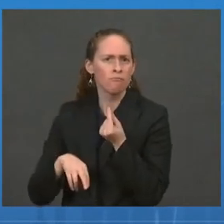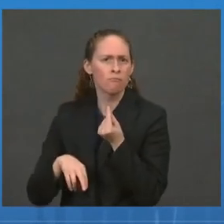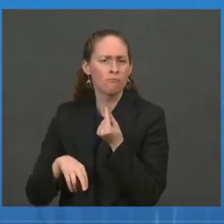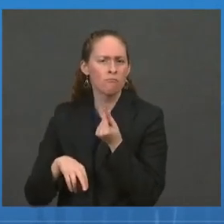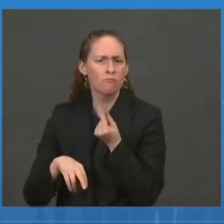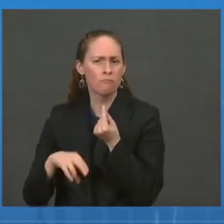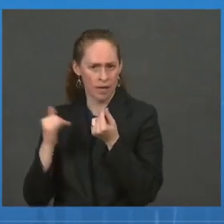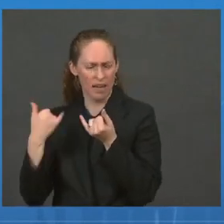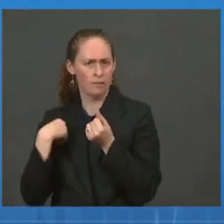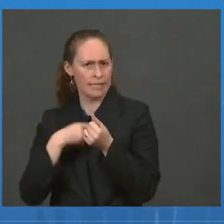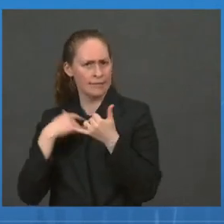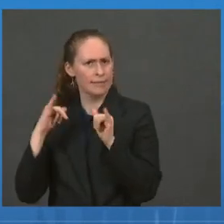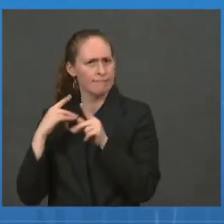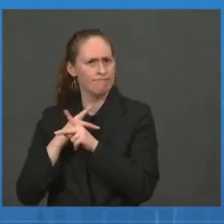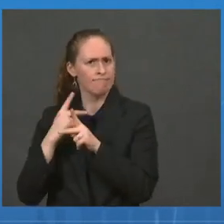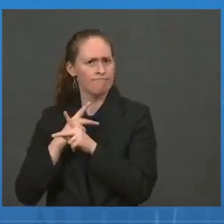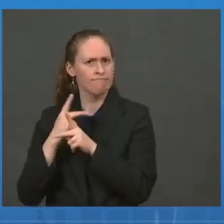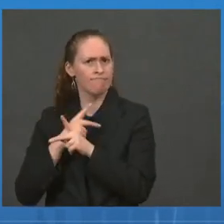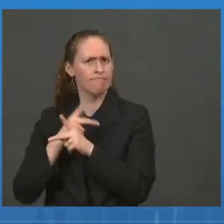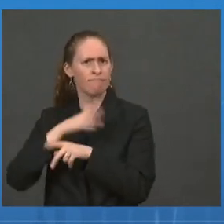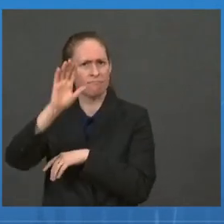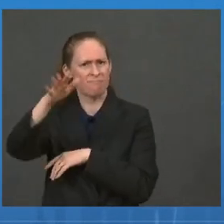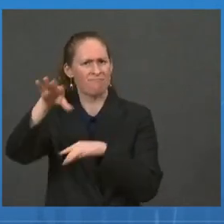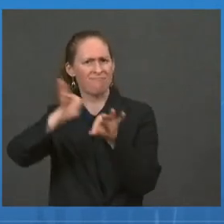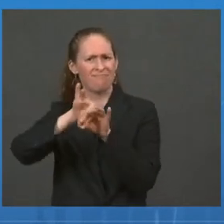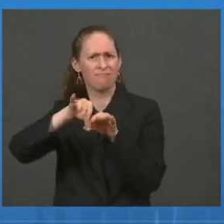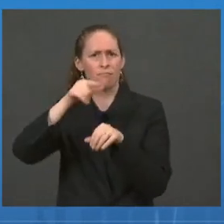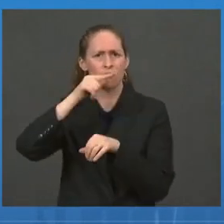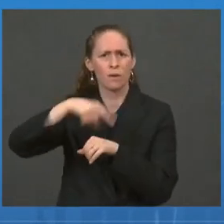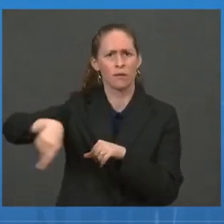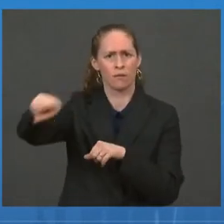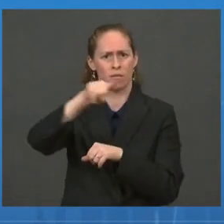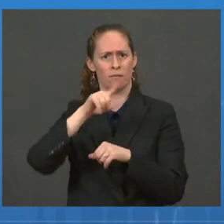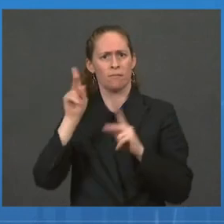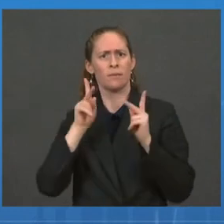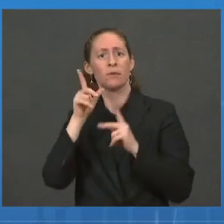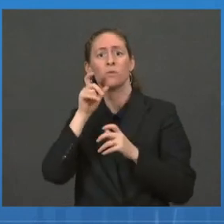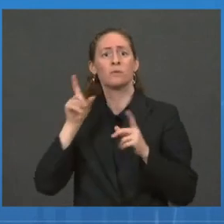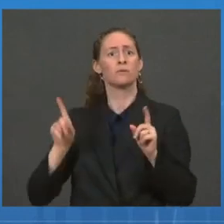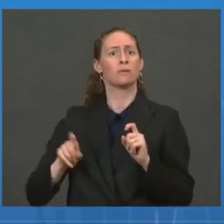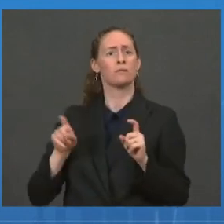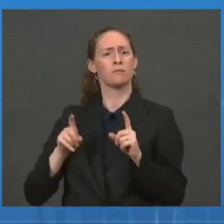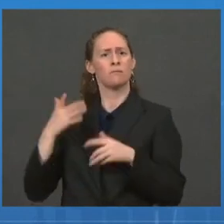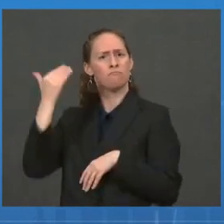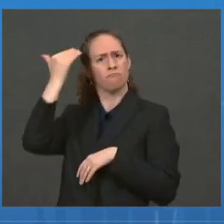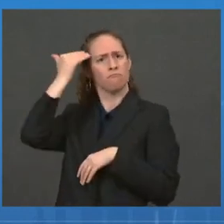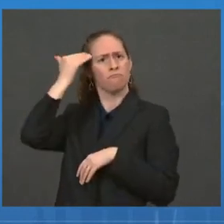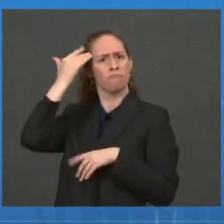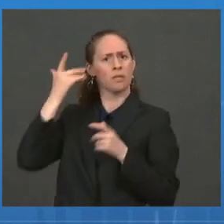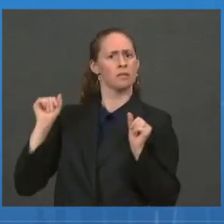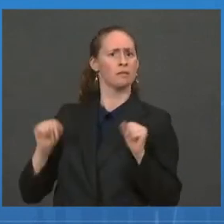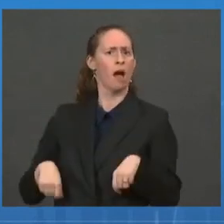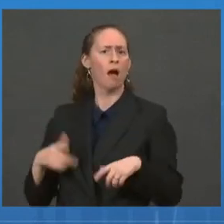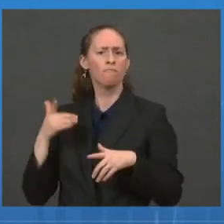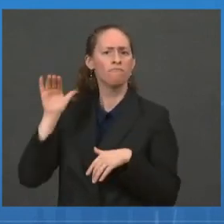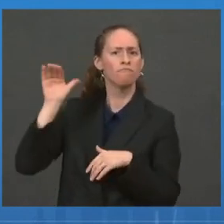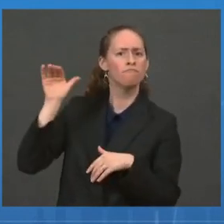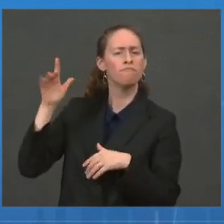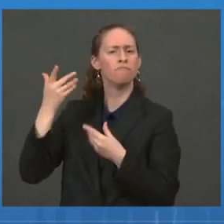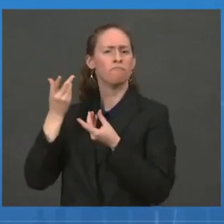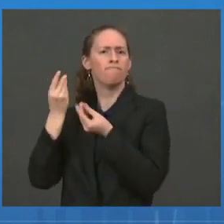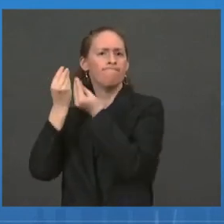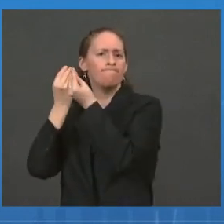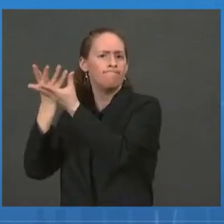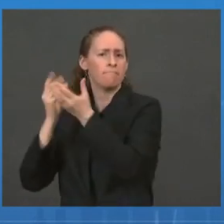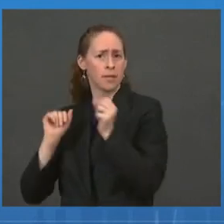screen themselves and protect themselves dr fauci you know that's an excellent question so let me explain the